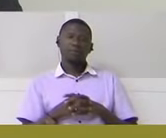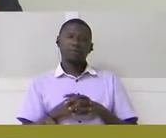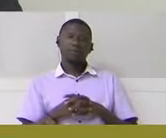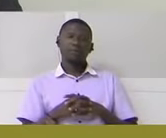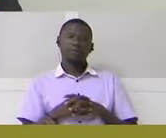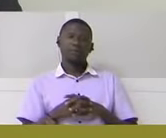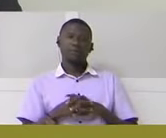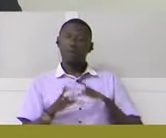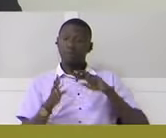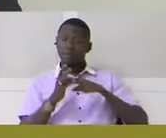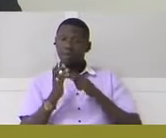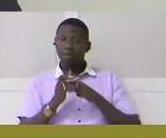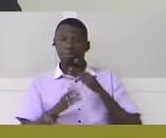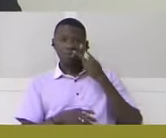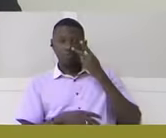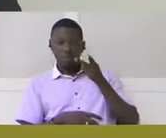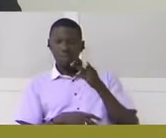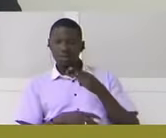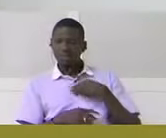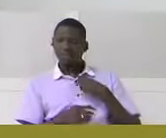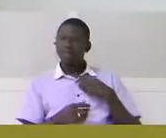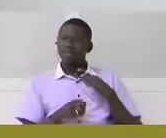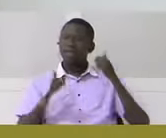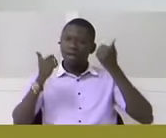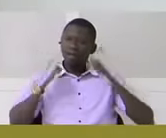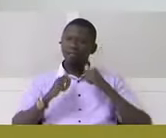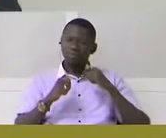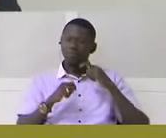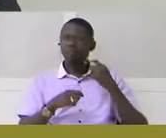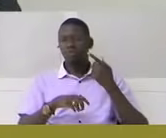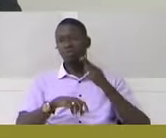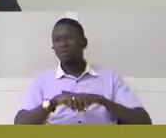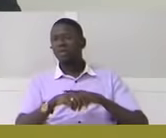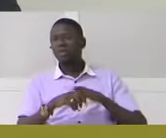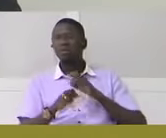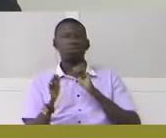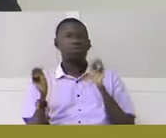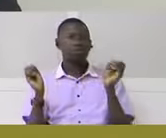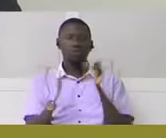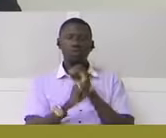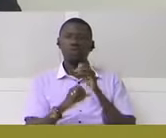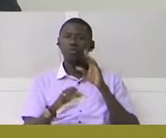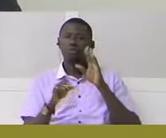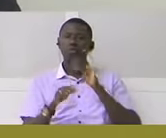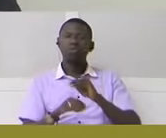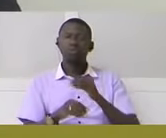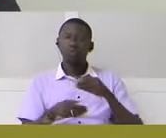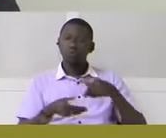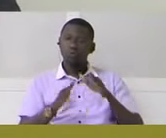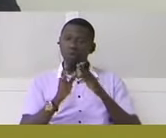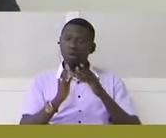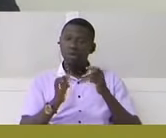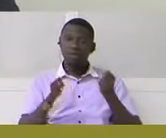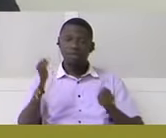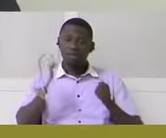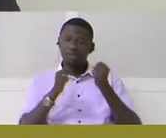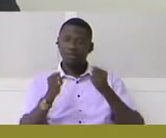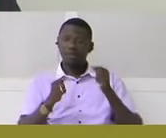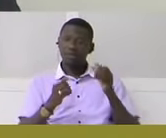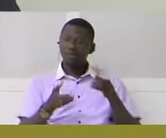joko anin kulle kabendro. Oh. And it had nothing to do with the way the drivers were driving or the convoy was